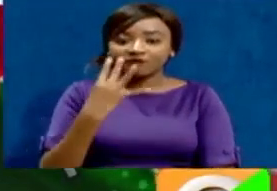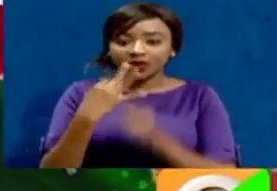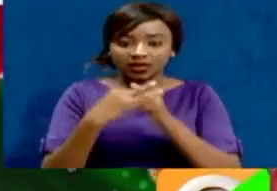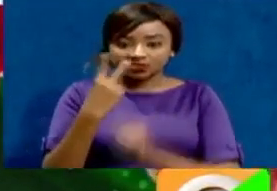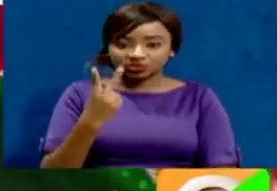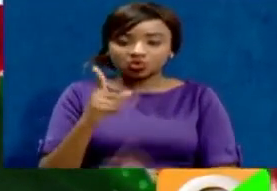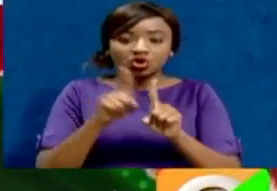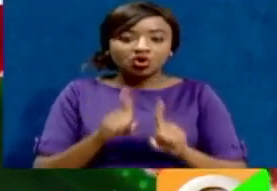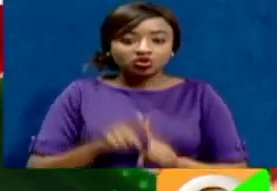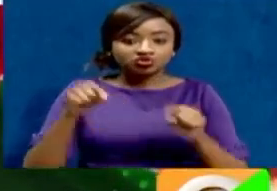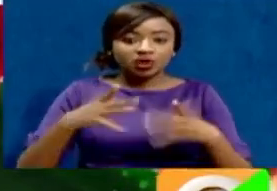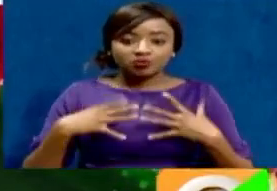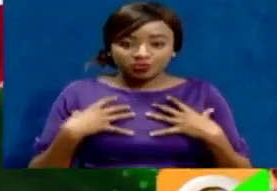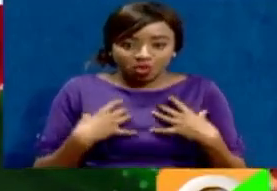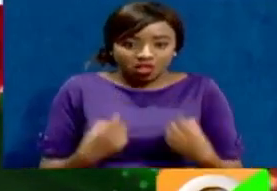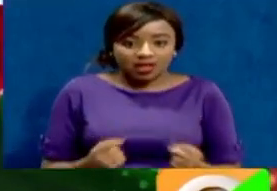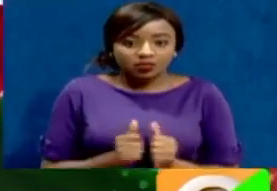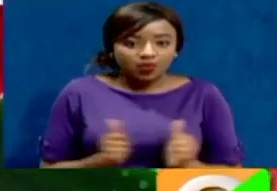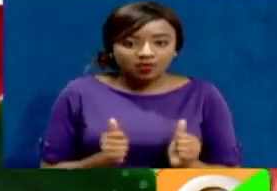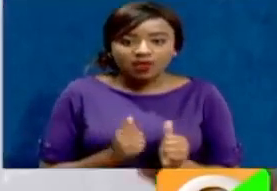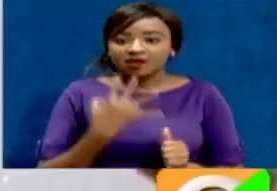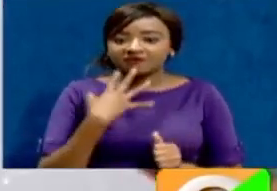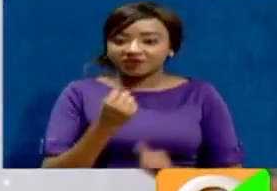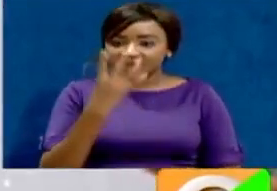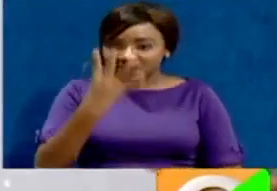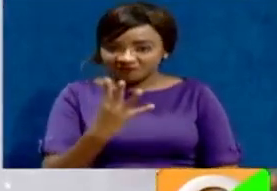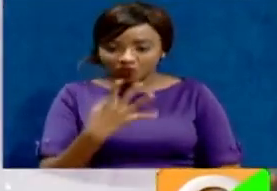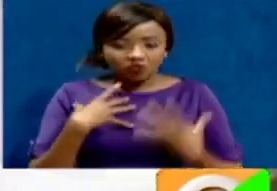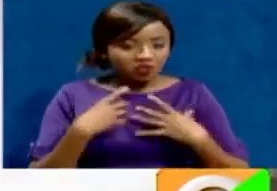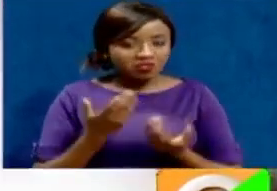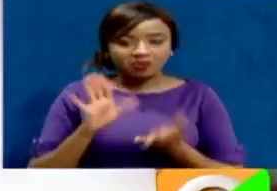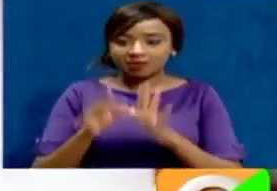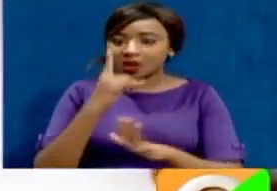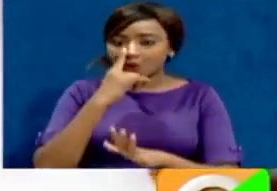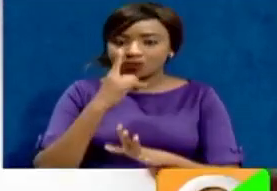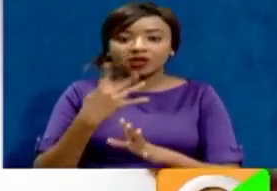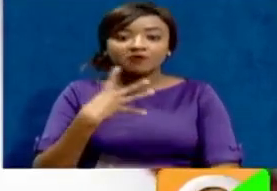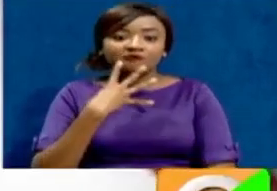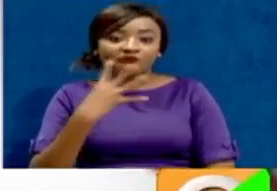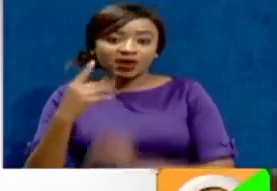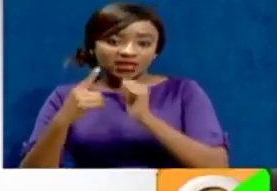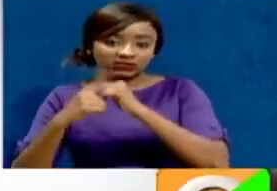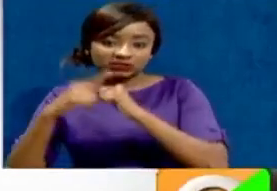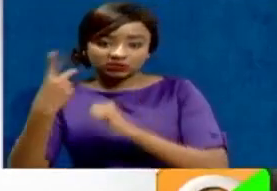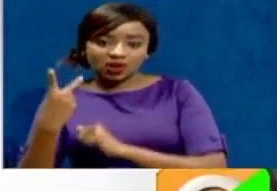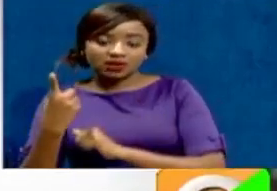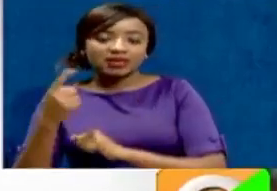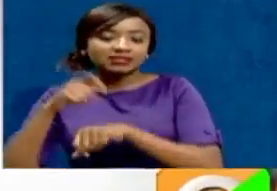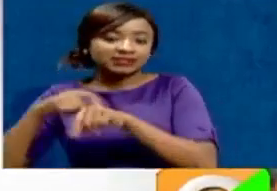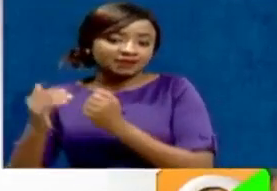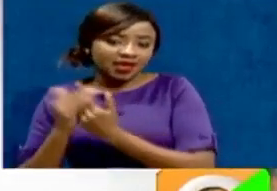The country has registered more recoveries, with 504 patients beating the virus. 461 were under the home